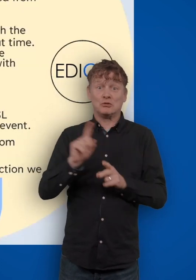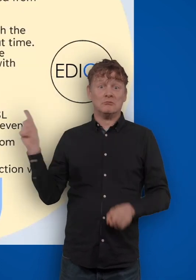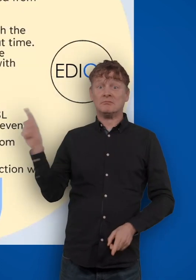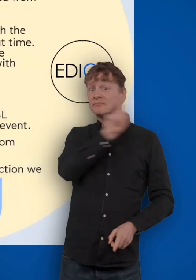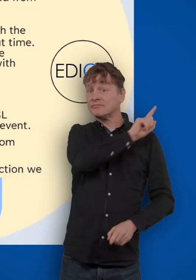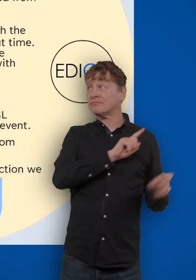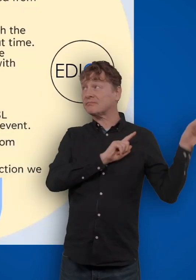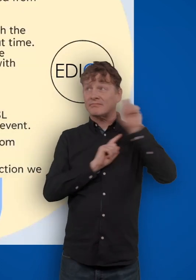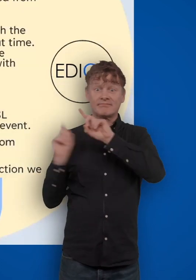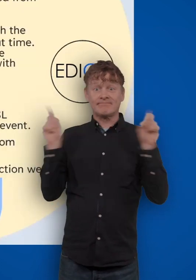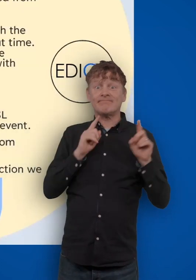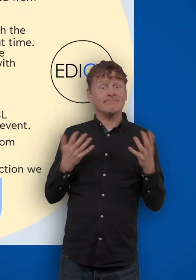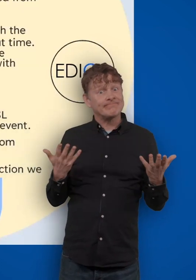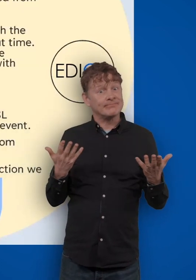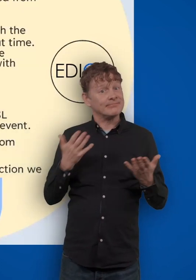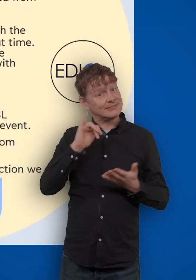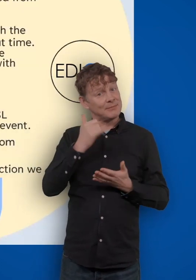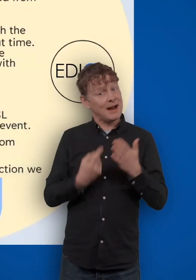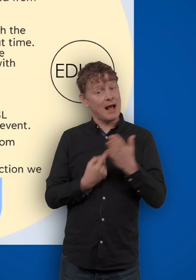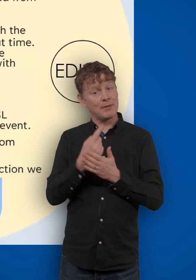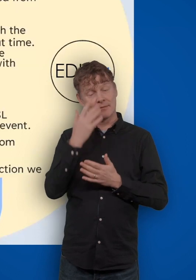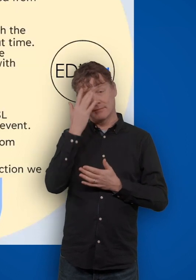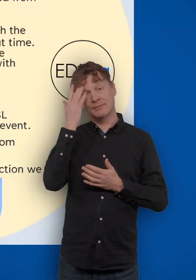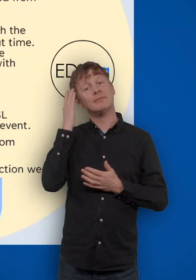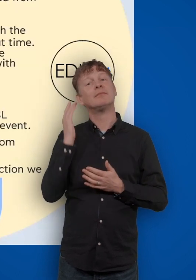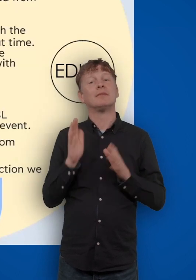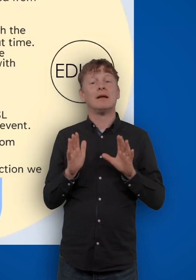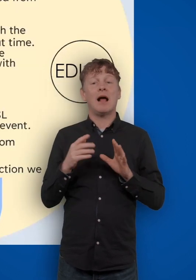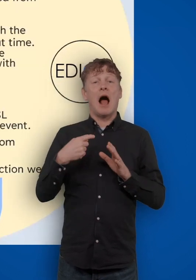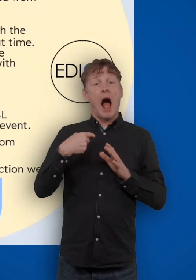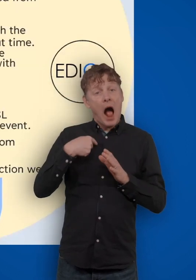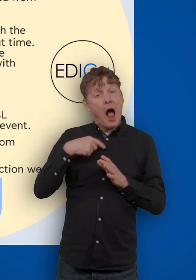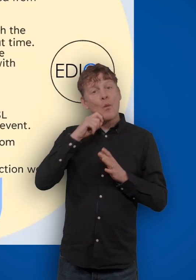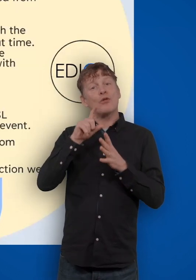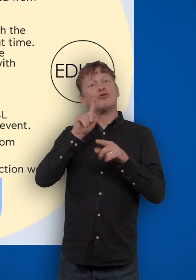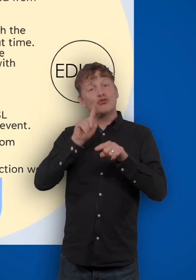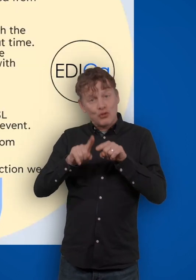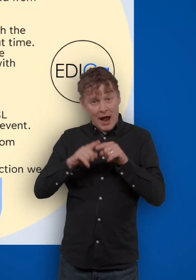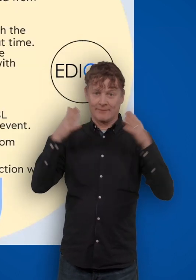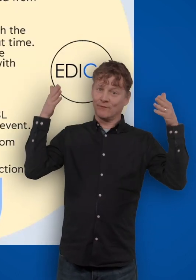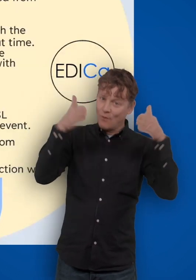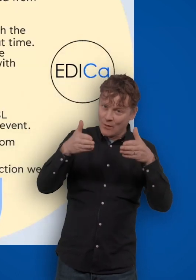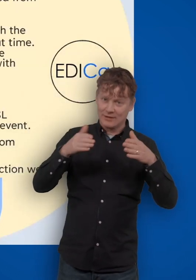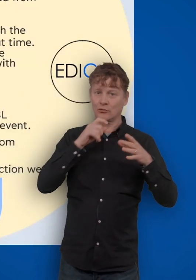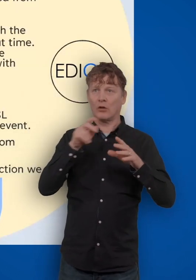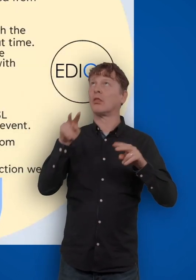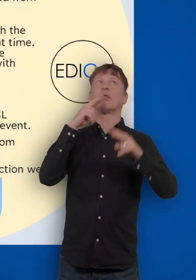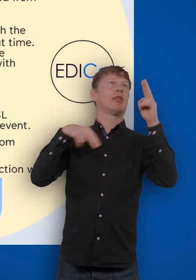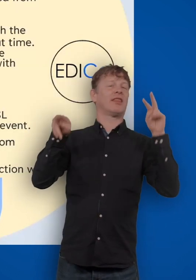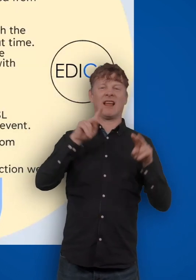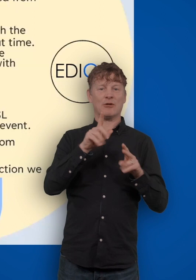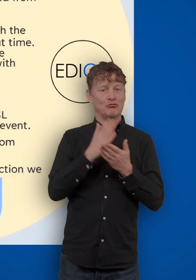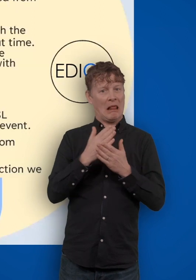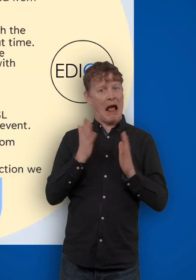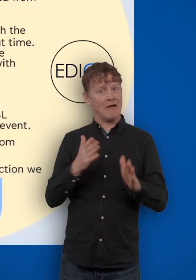colleagues and coworkers sort of moving behind me. Do your best, just as me, to make sure that we don't lose focus on what we're doing here. And I'm probably